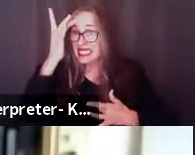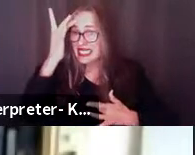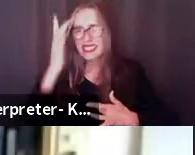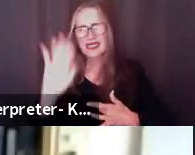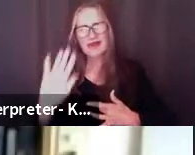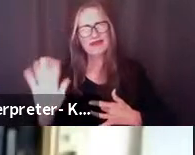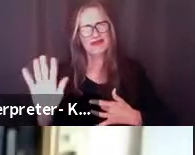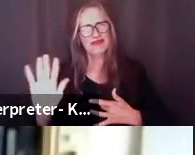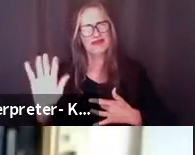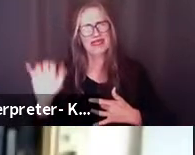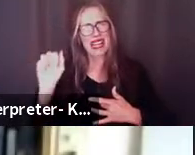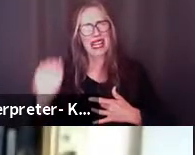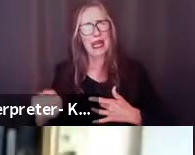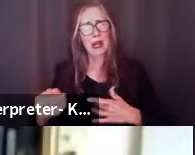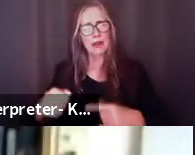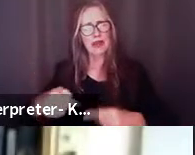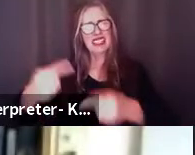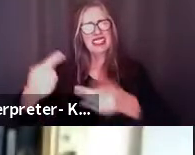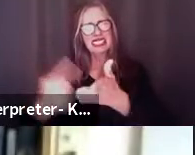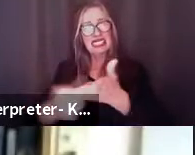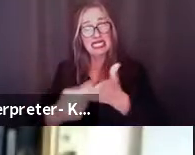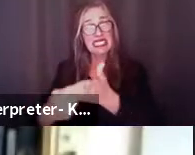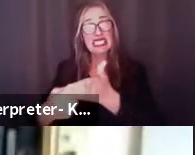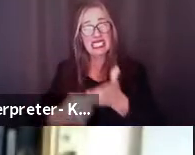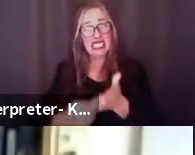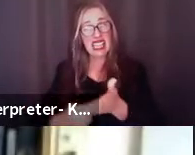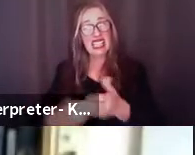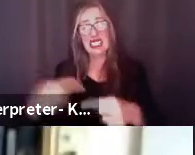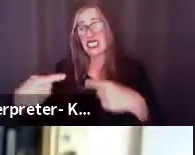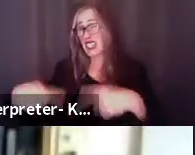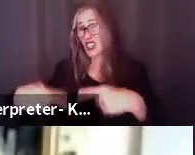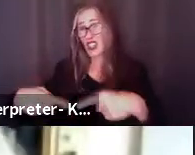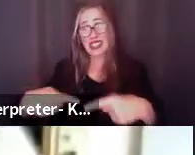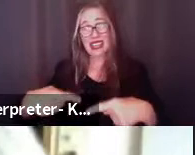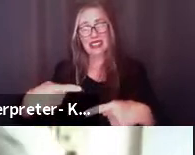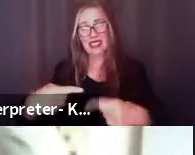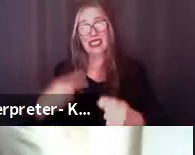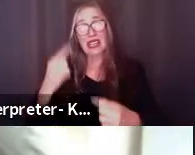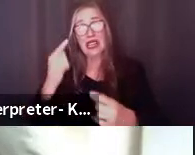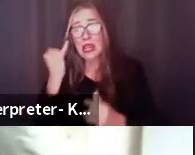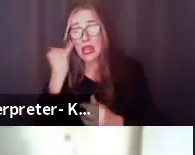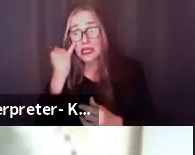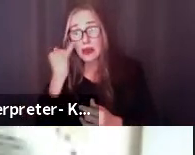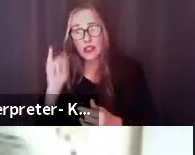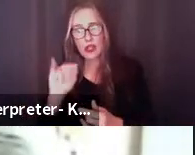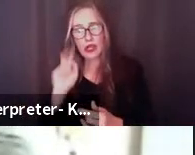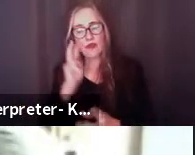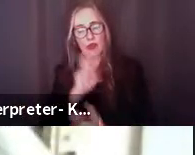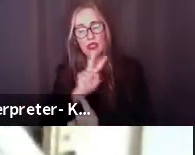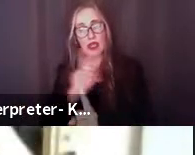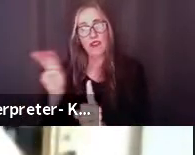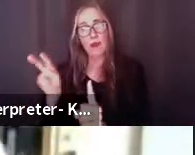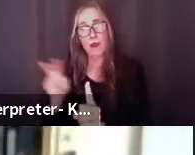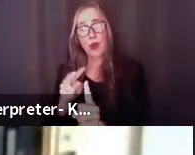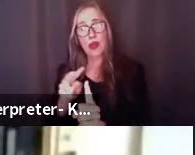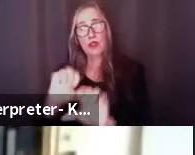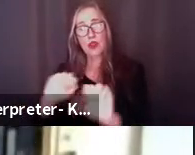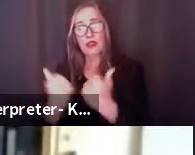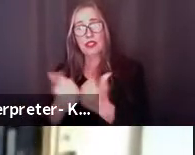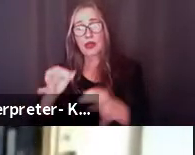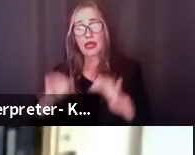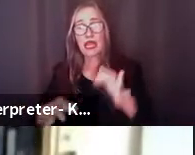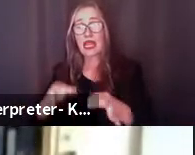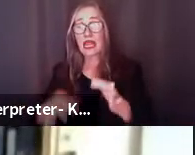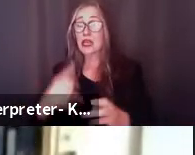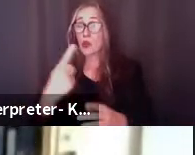especially from a disability justice point of view in a recent article in scientific american sandy soofian